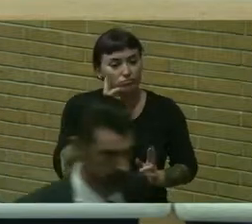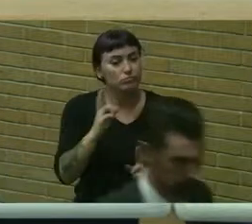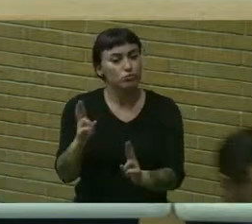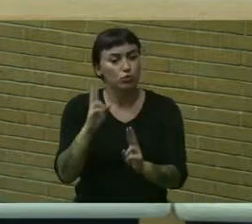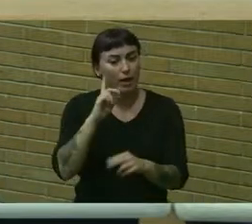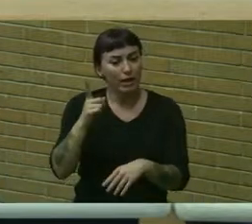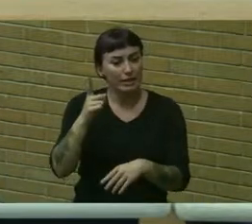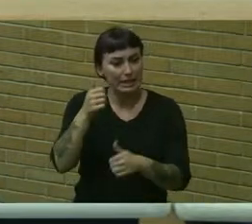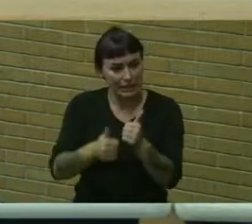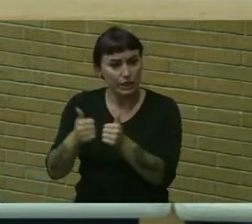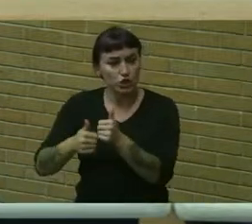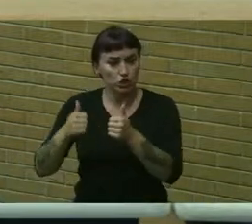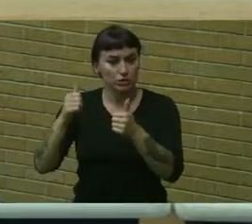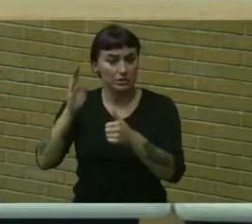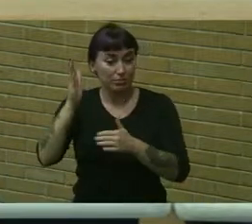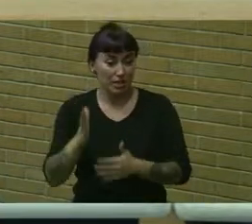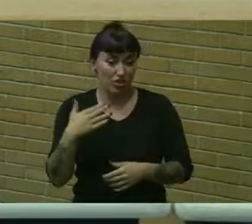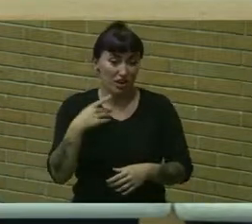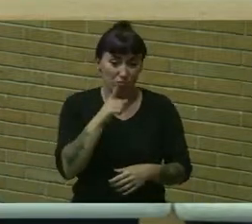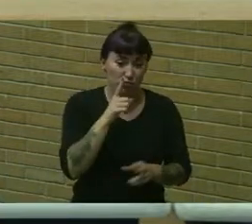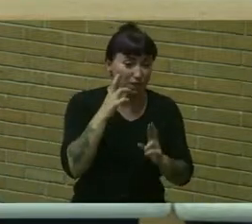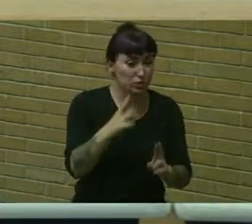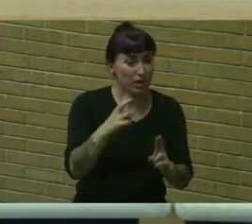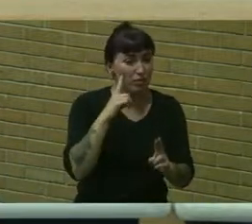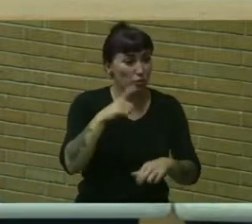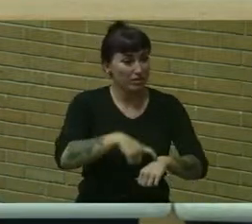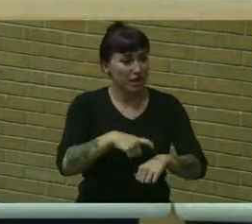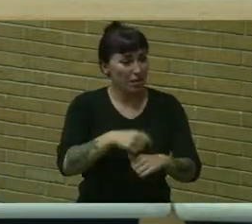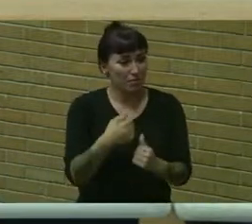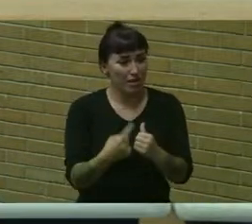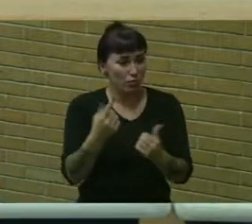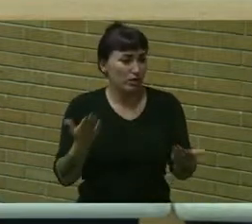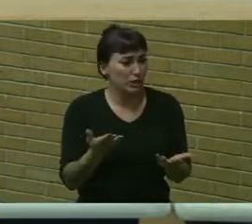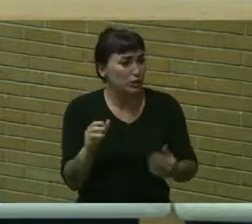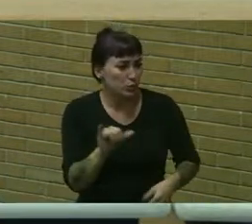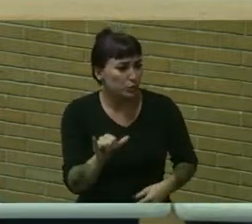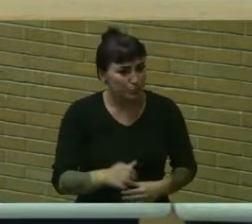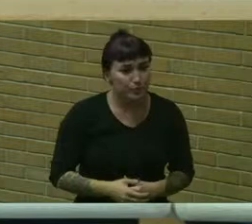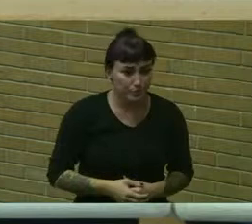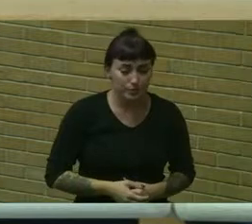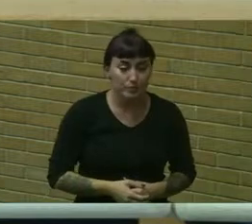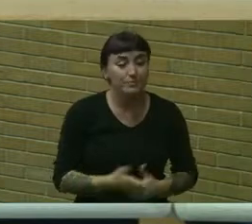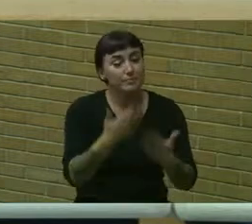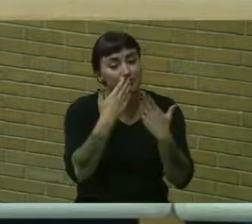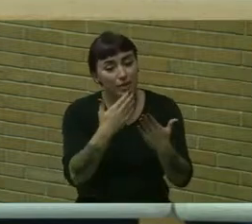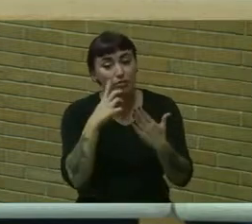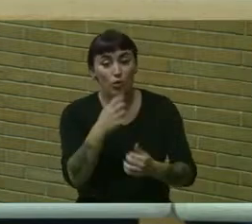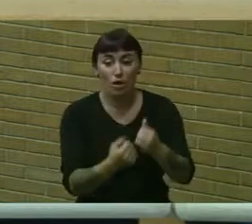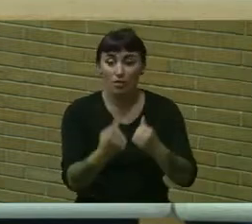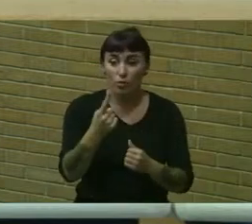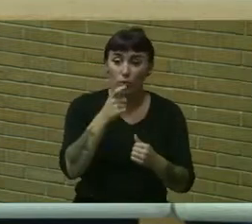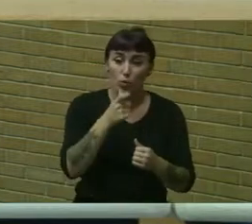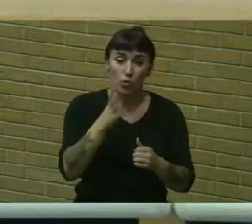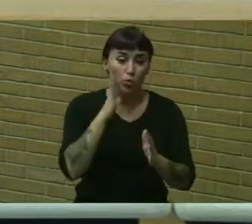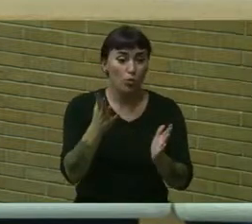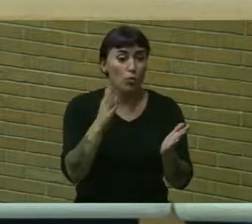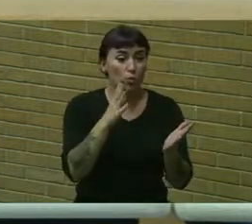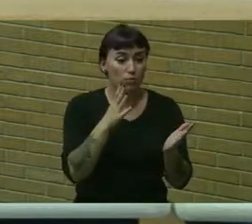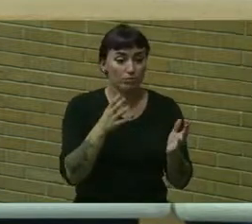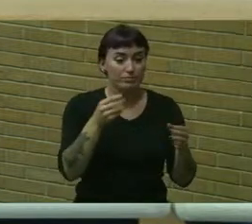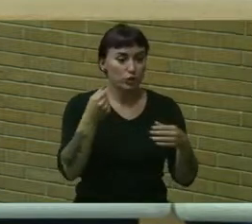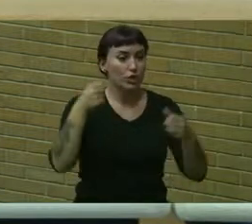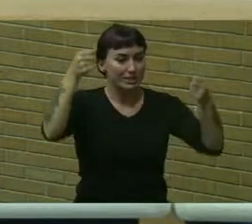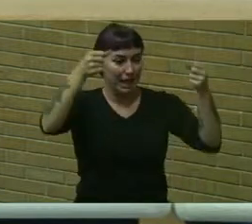for the speakers and, frankly, out of respect for the time of everybody here tonight. Thank you for everybody who put down your